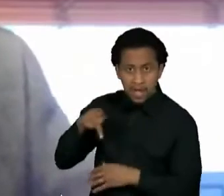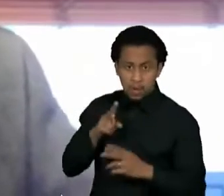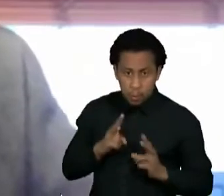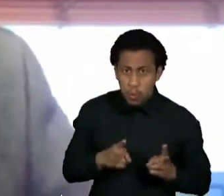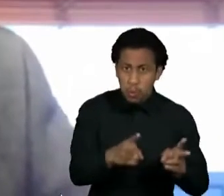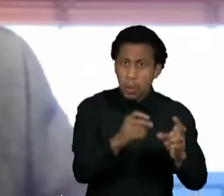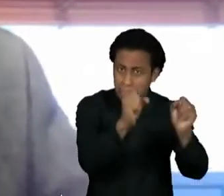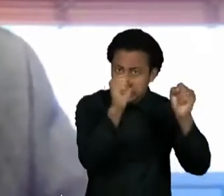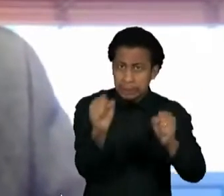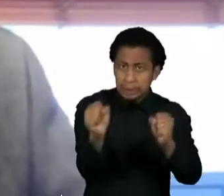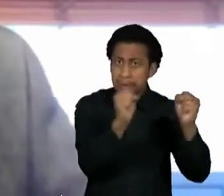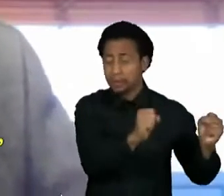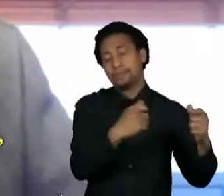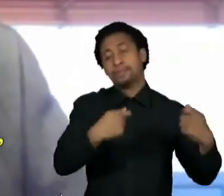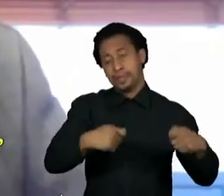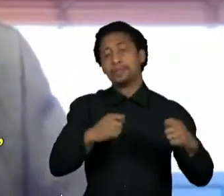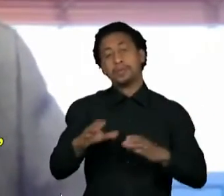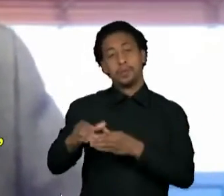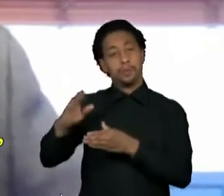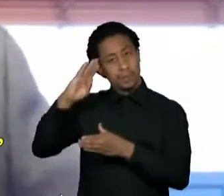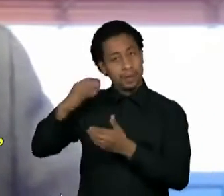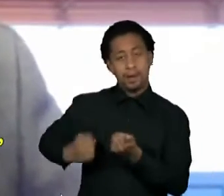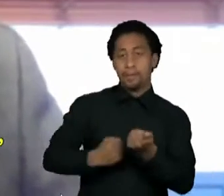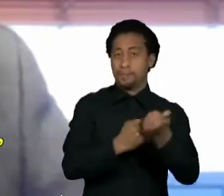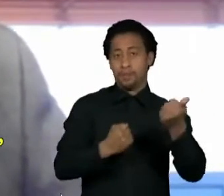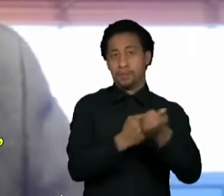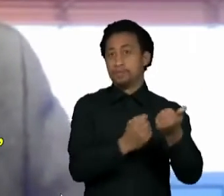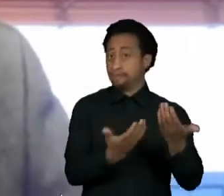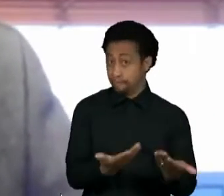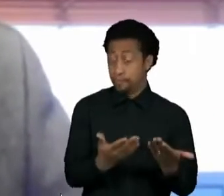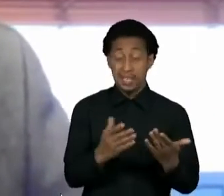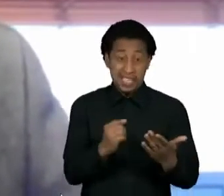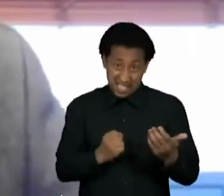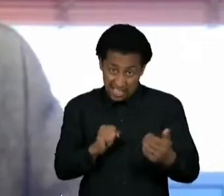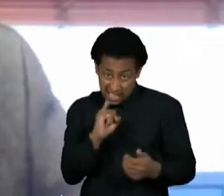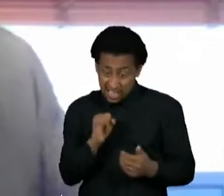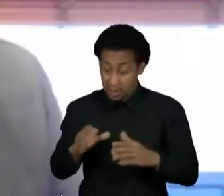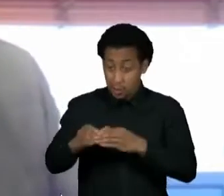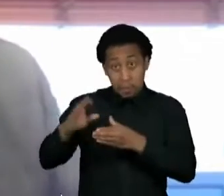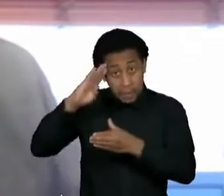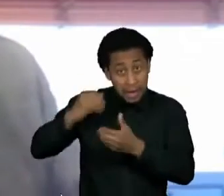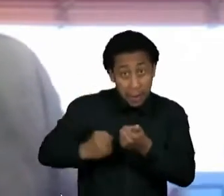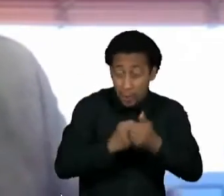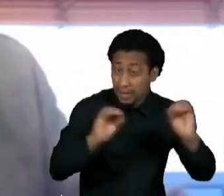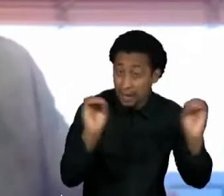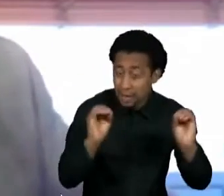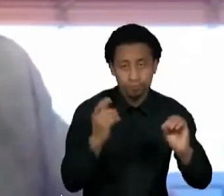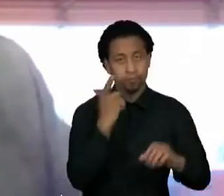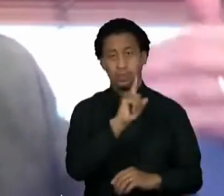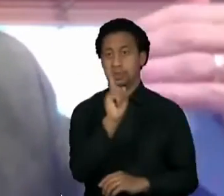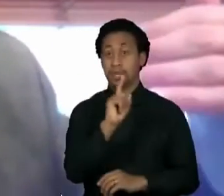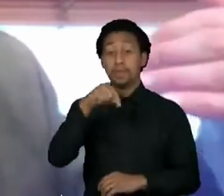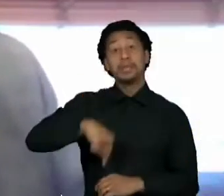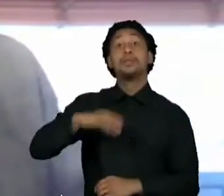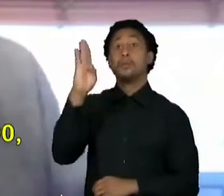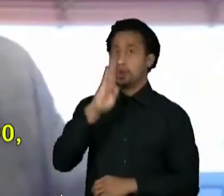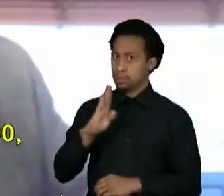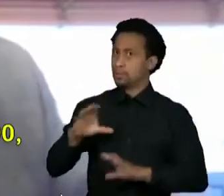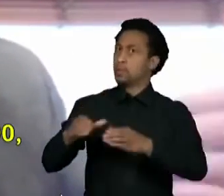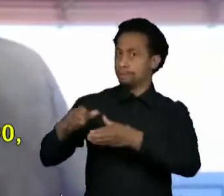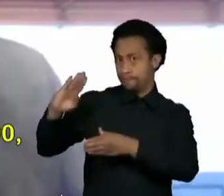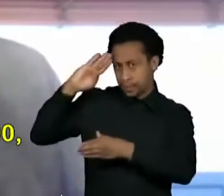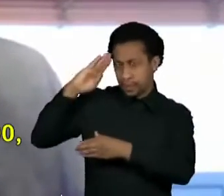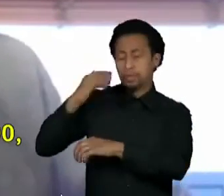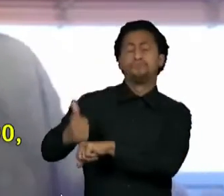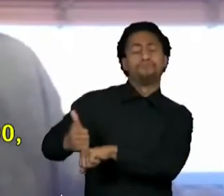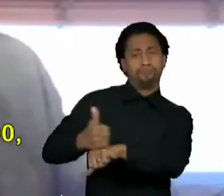some kind of cooperation from the military. So I think the big question in Brazil, which also has a very professionalized military